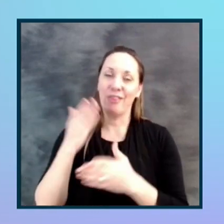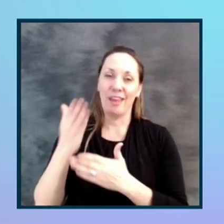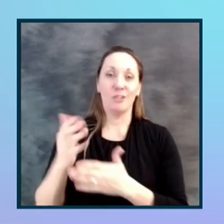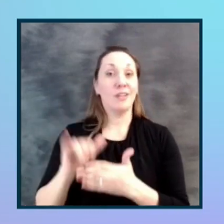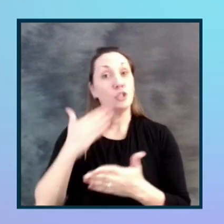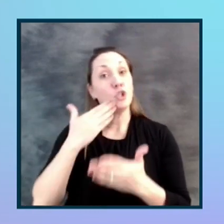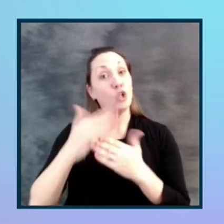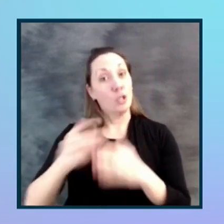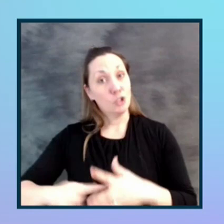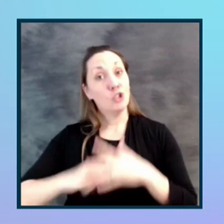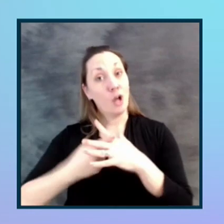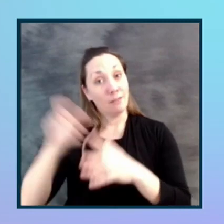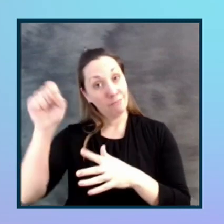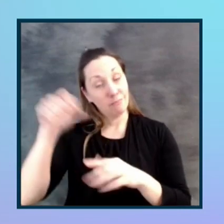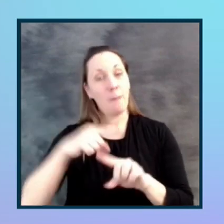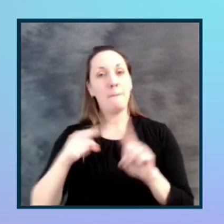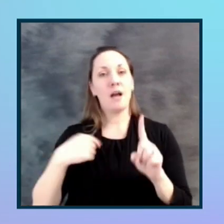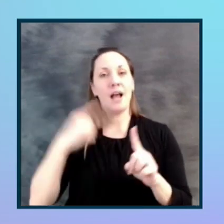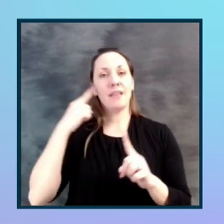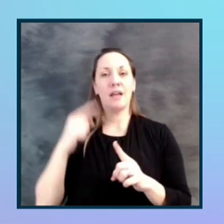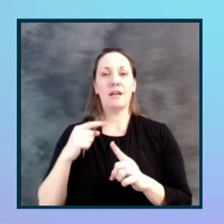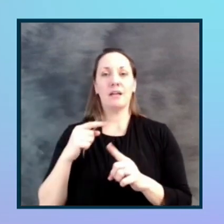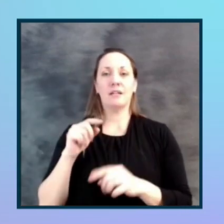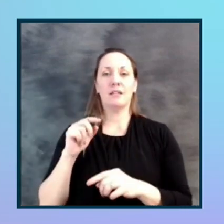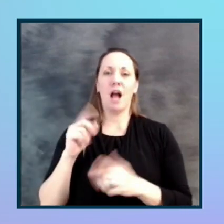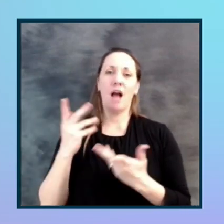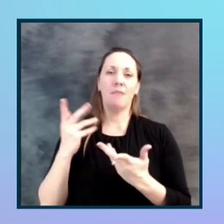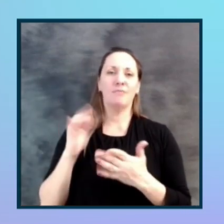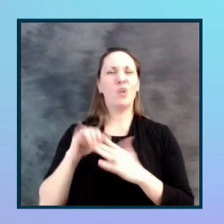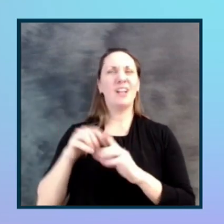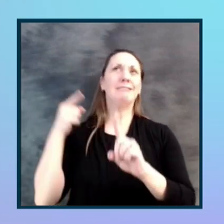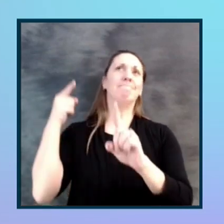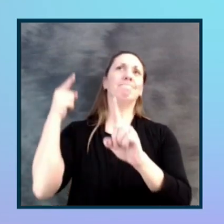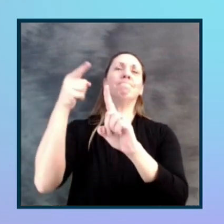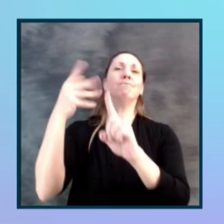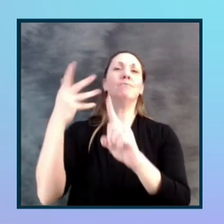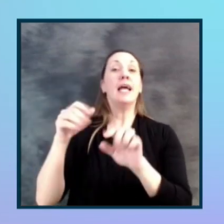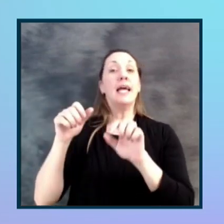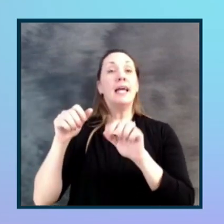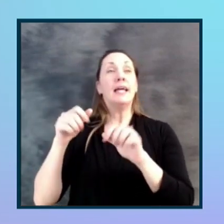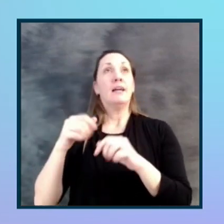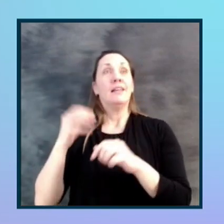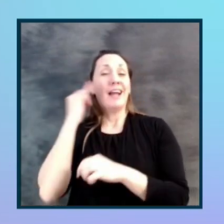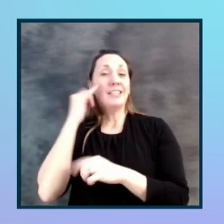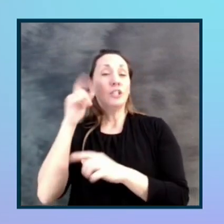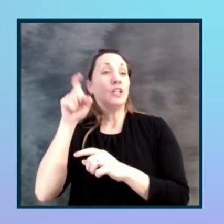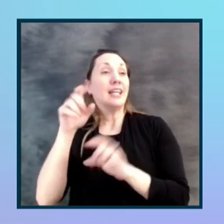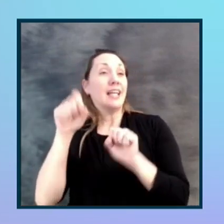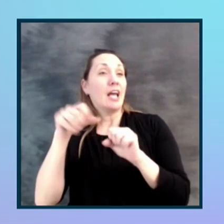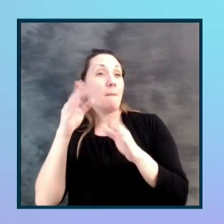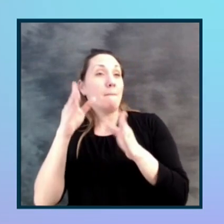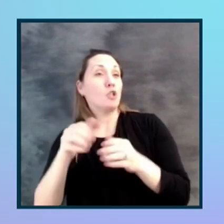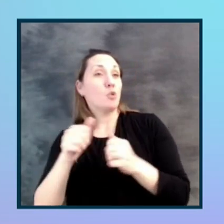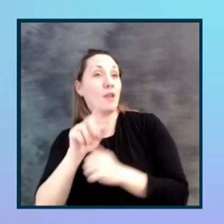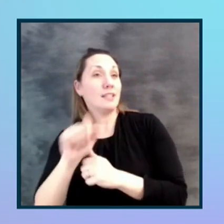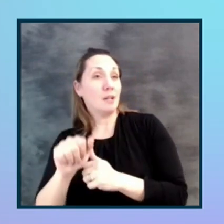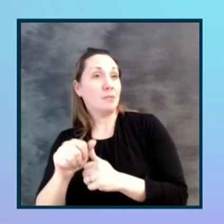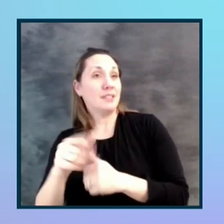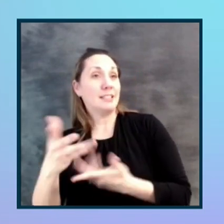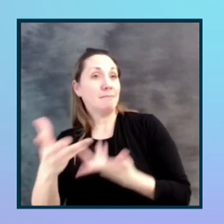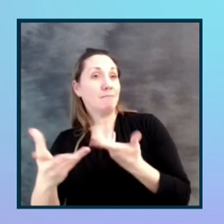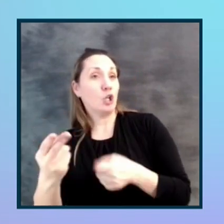start. But I think the North Star should really be, can a person with a disability interact with your product or your service